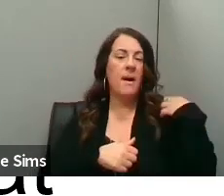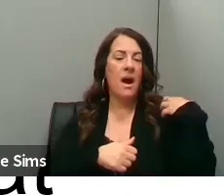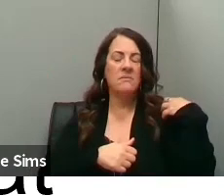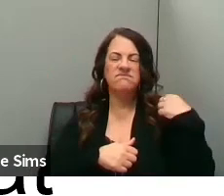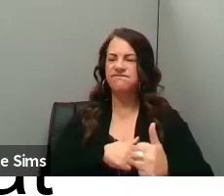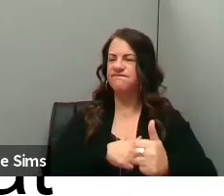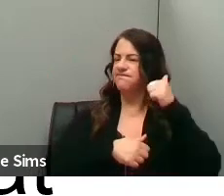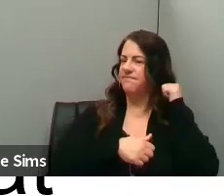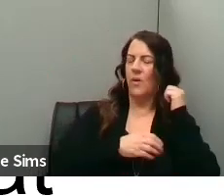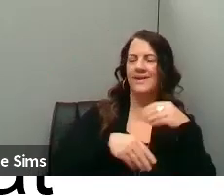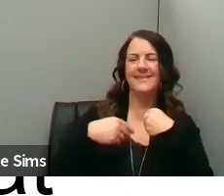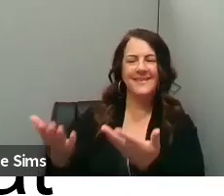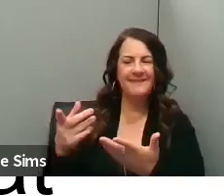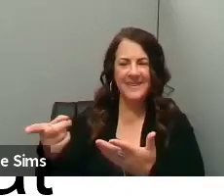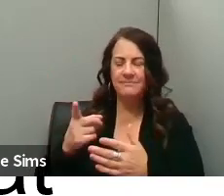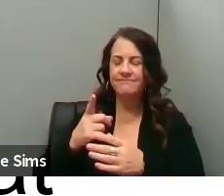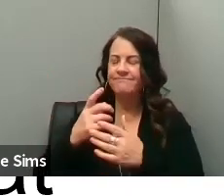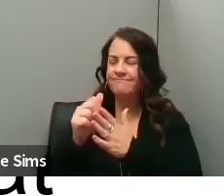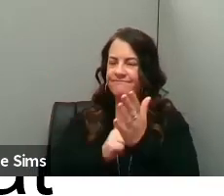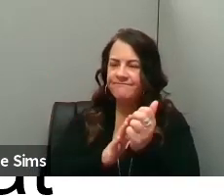with personal protective equipment.